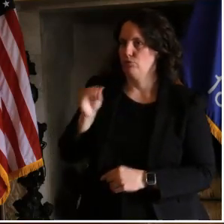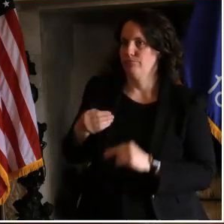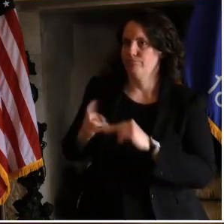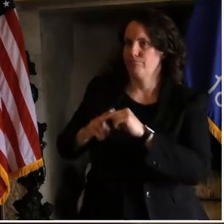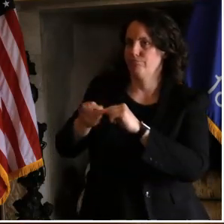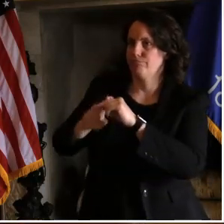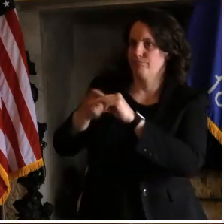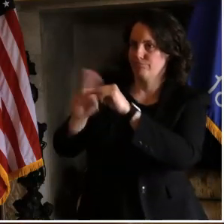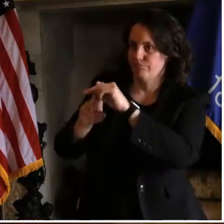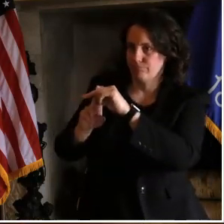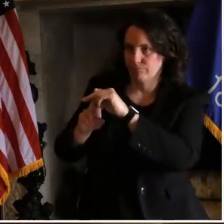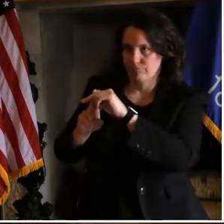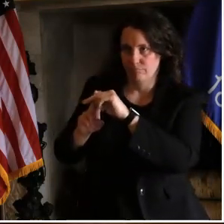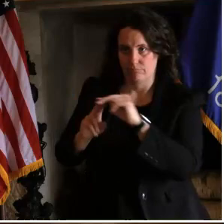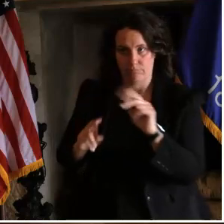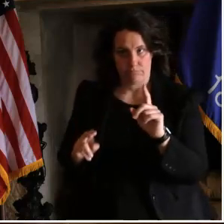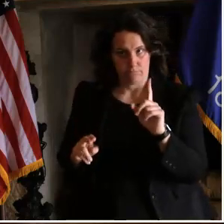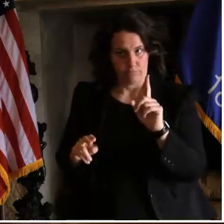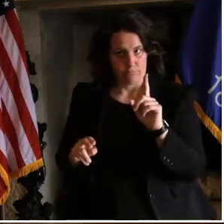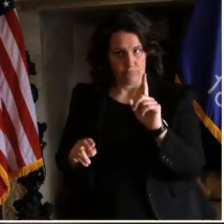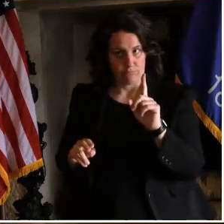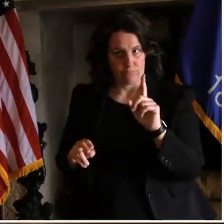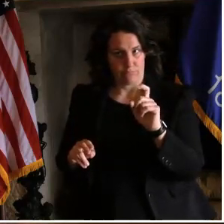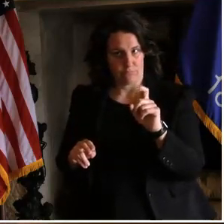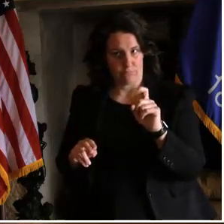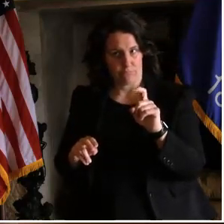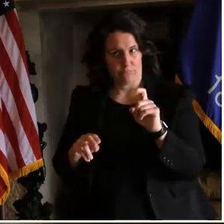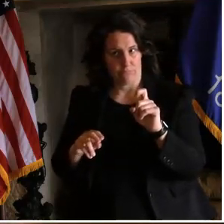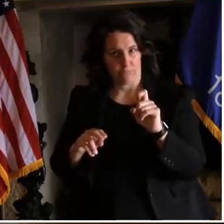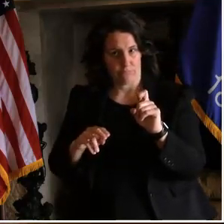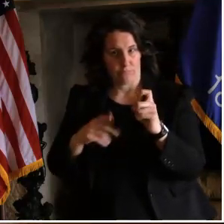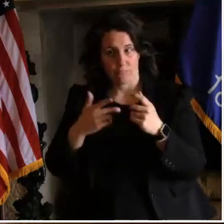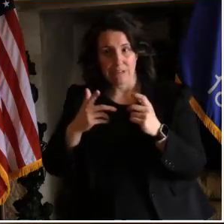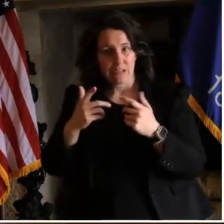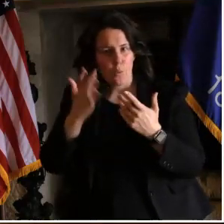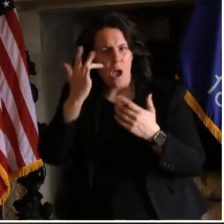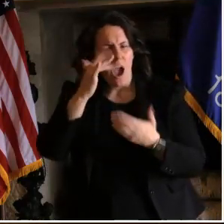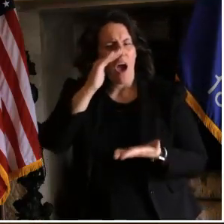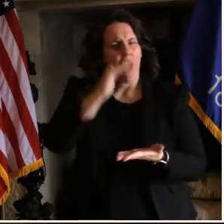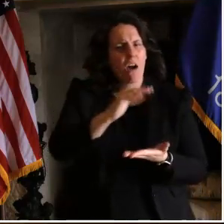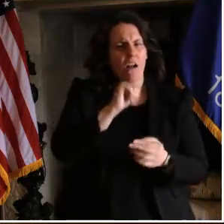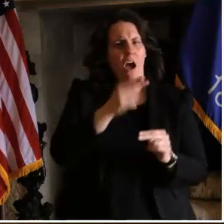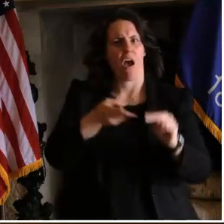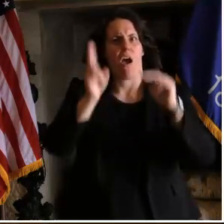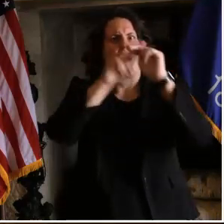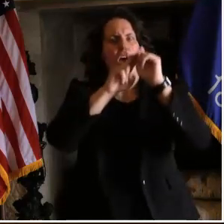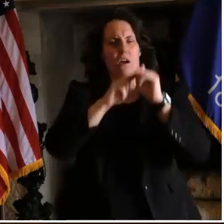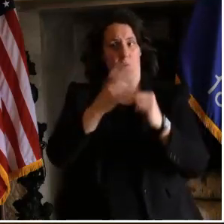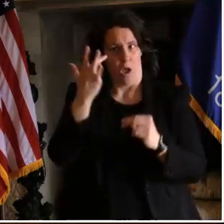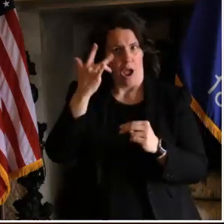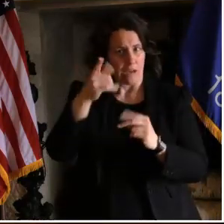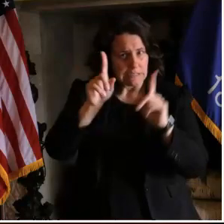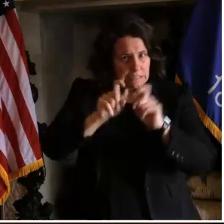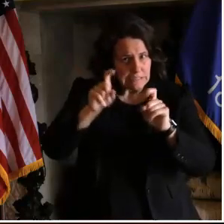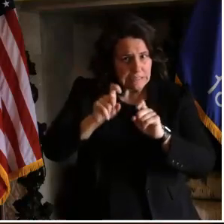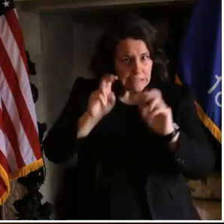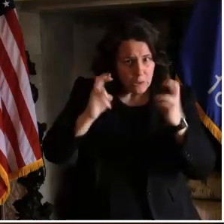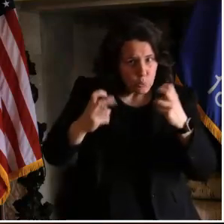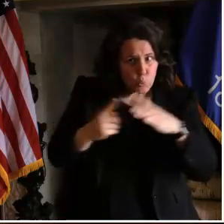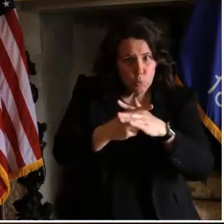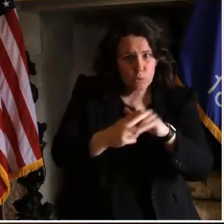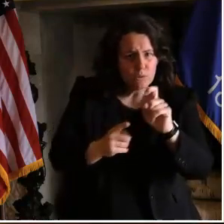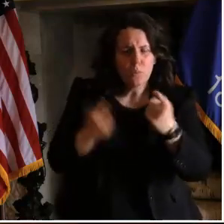of weekend issues, or is it a sign that all of these efforts are actually starting to have some impact? Sure. I would say